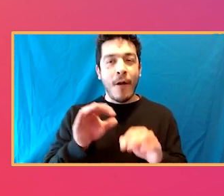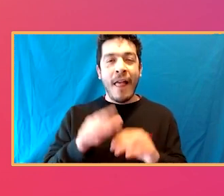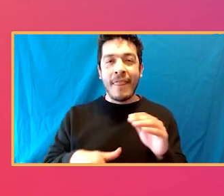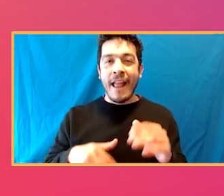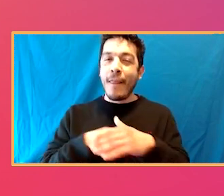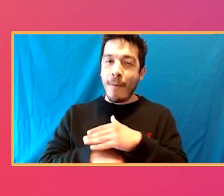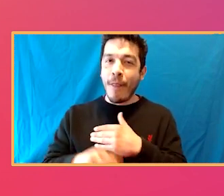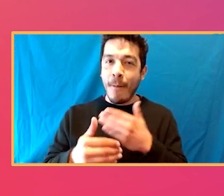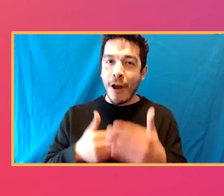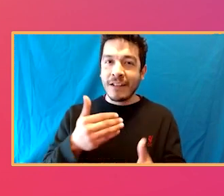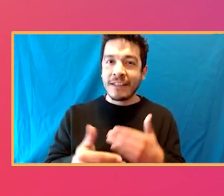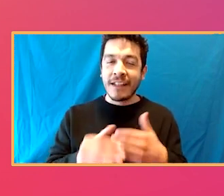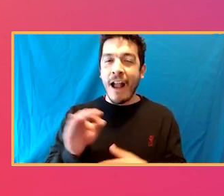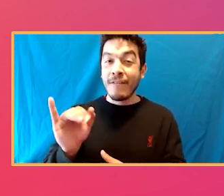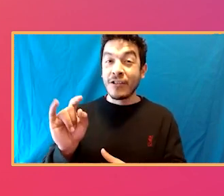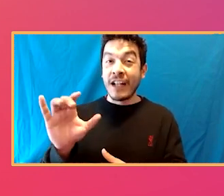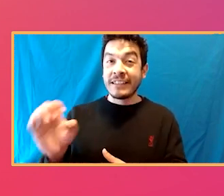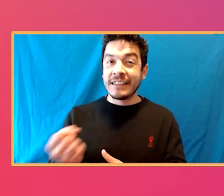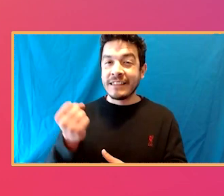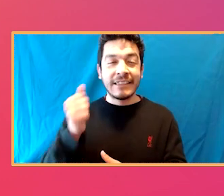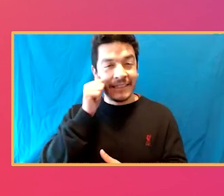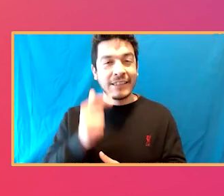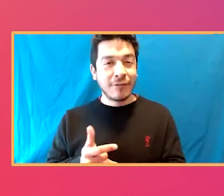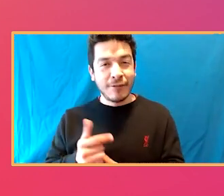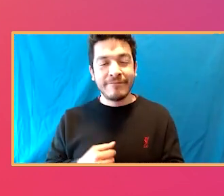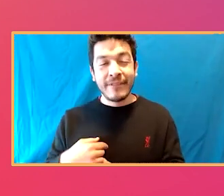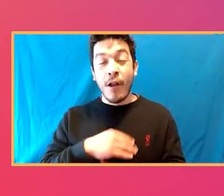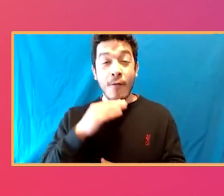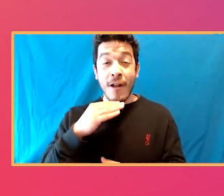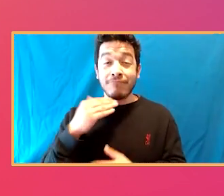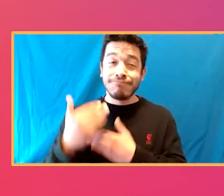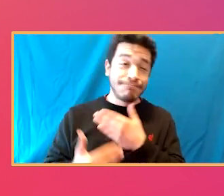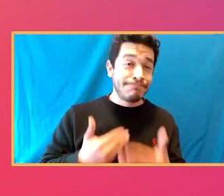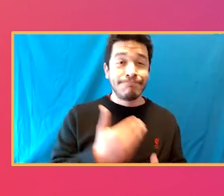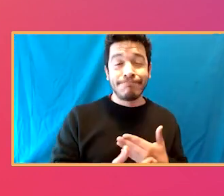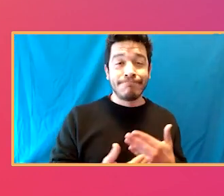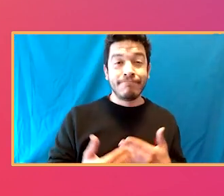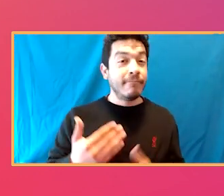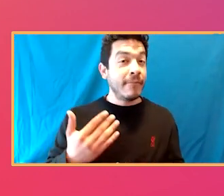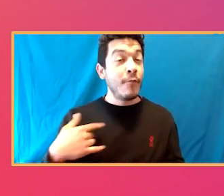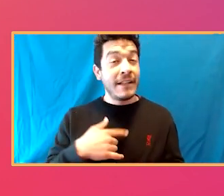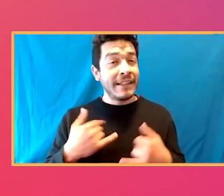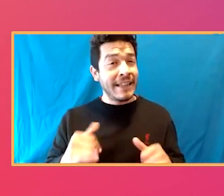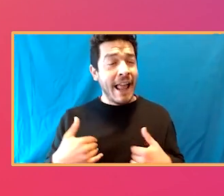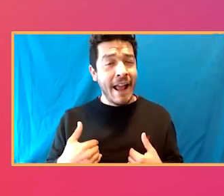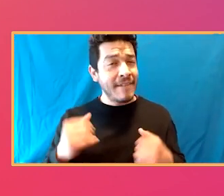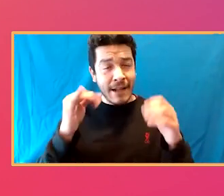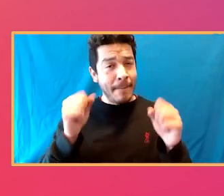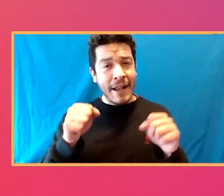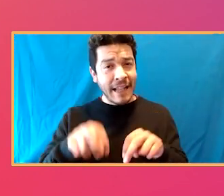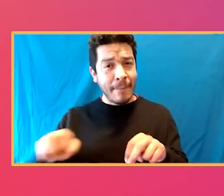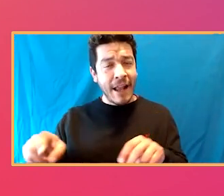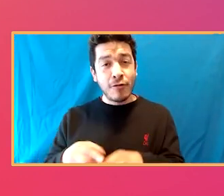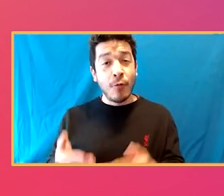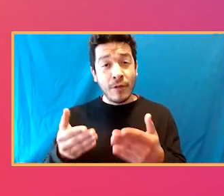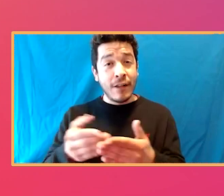birthing process of Justice's sister. So we're going to roll with it because we still have an amazing panel to